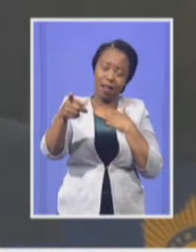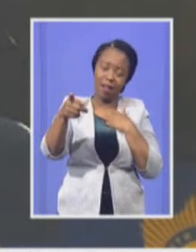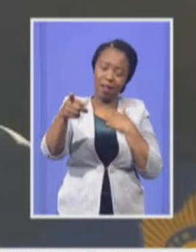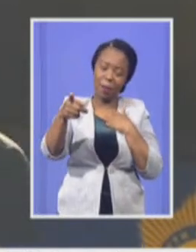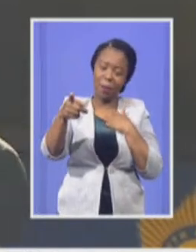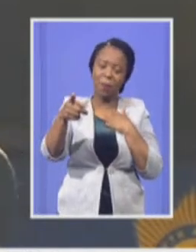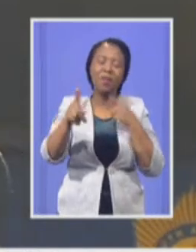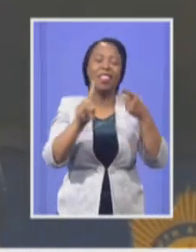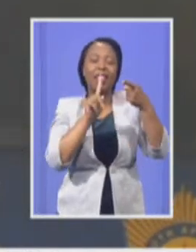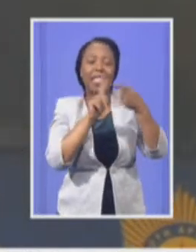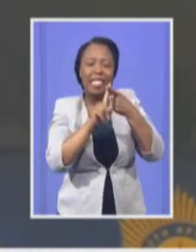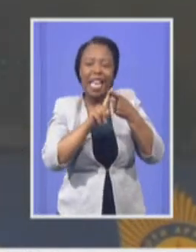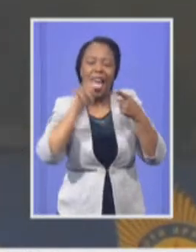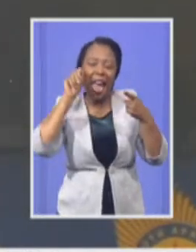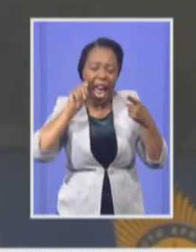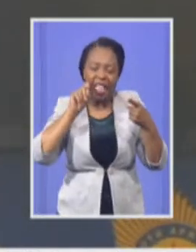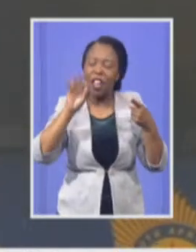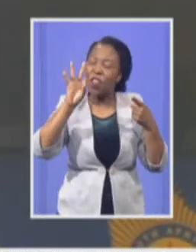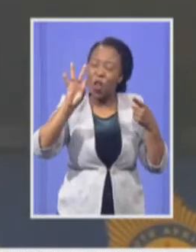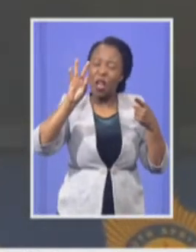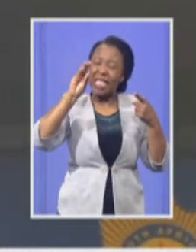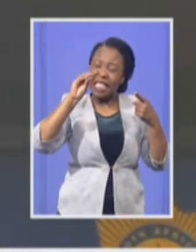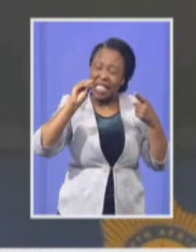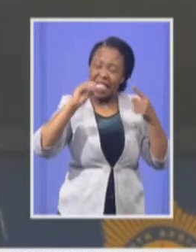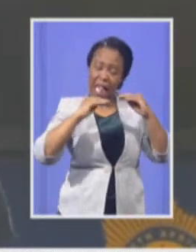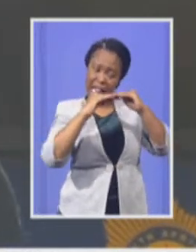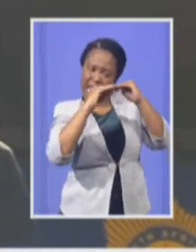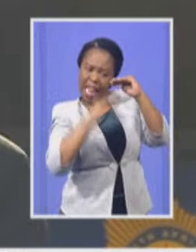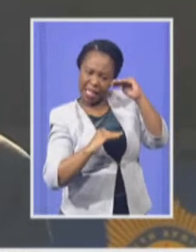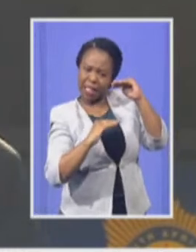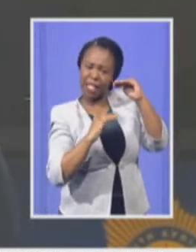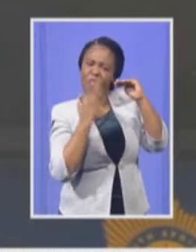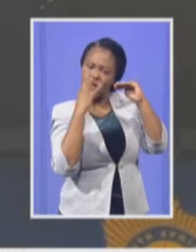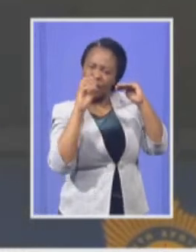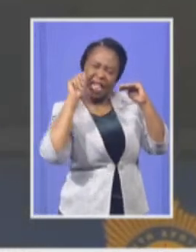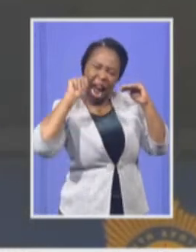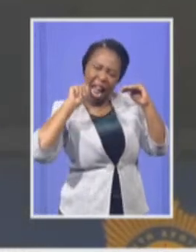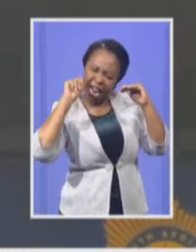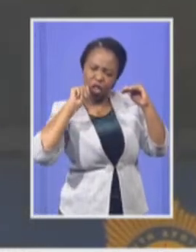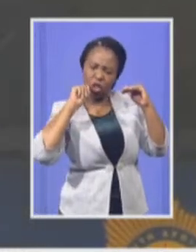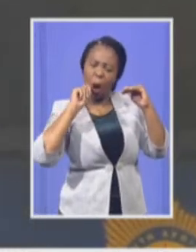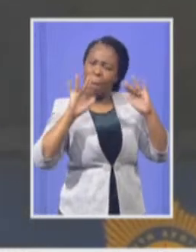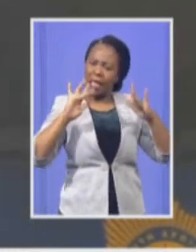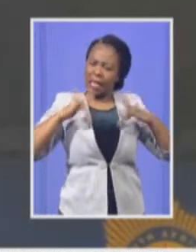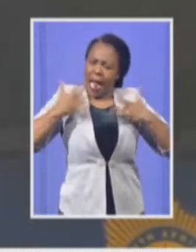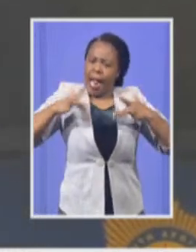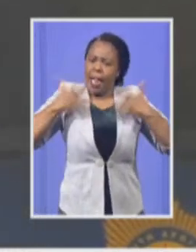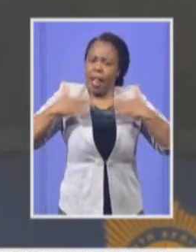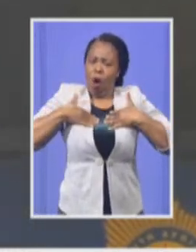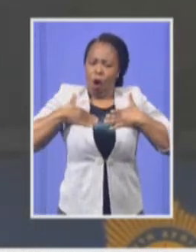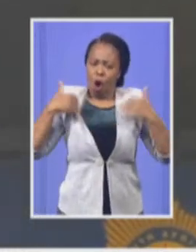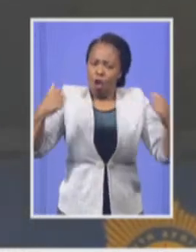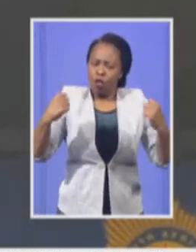fanele ube u-30 years and less kufanele uphile ube healthy